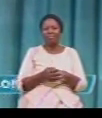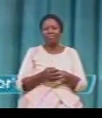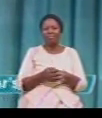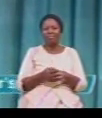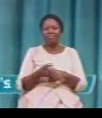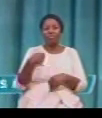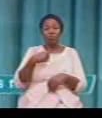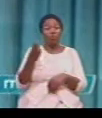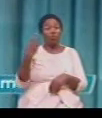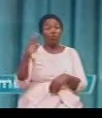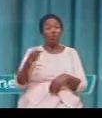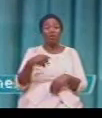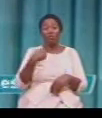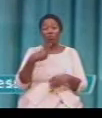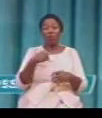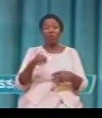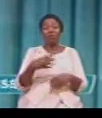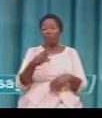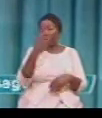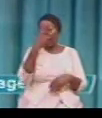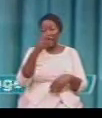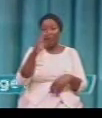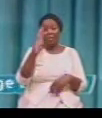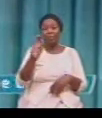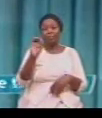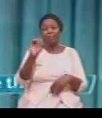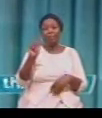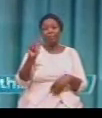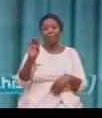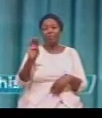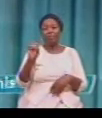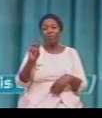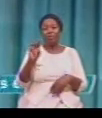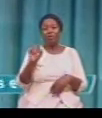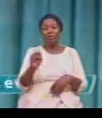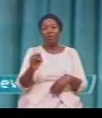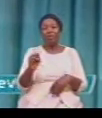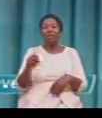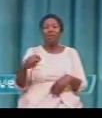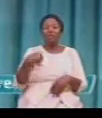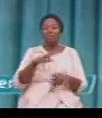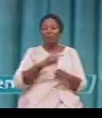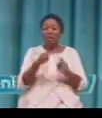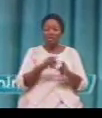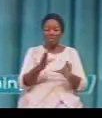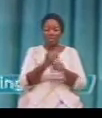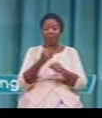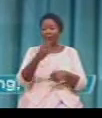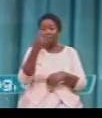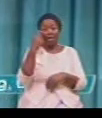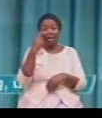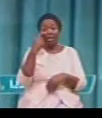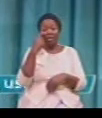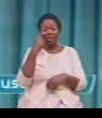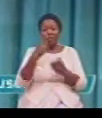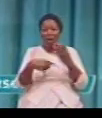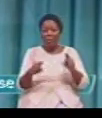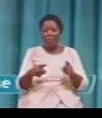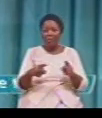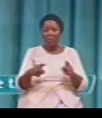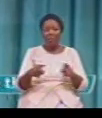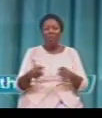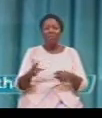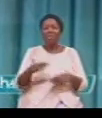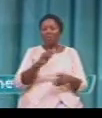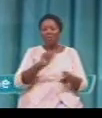We were told about blind Bartimaeus. When he received his miracle, his location changed. He didn't sit down there to beg anymore. He had to leave that location and go